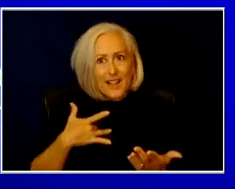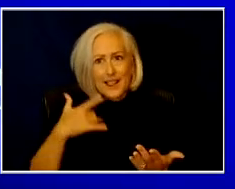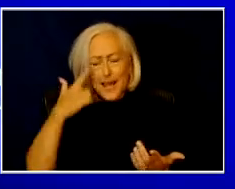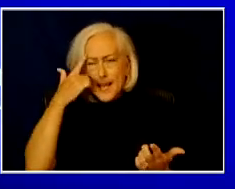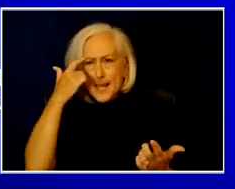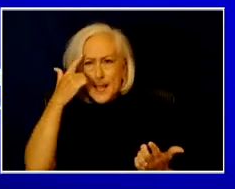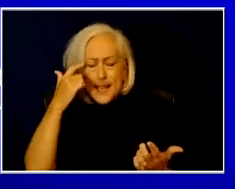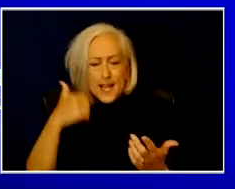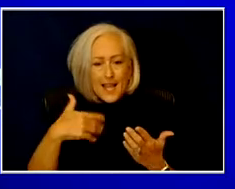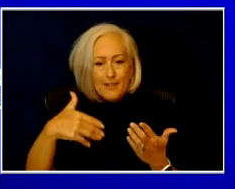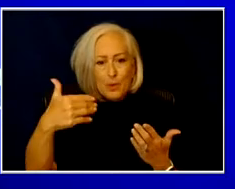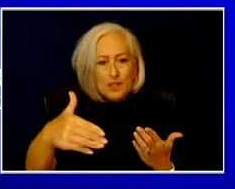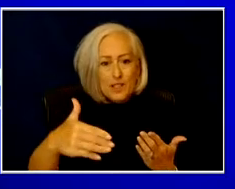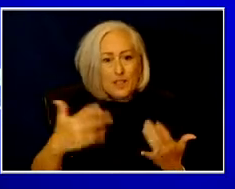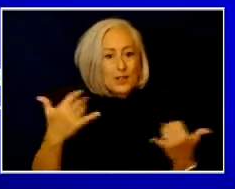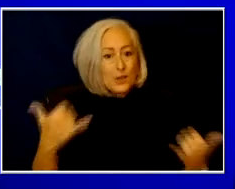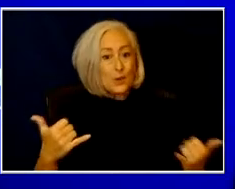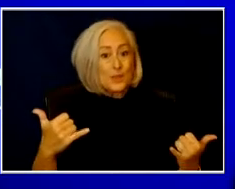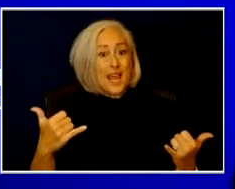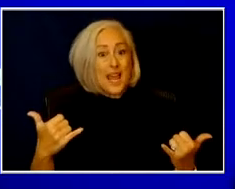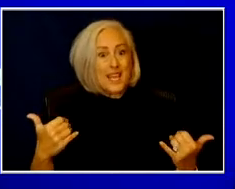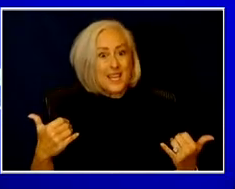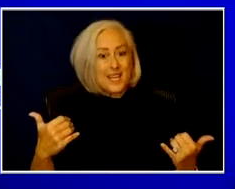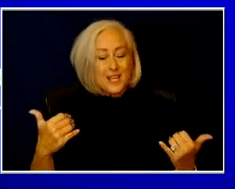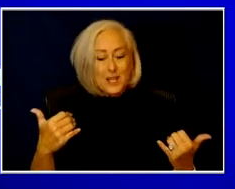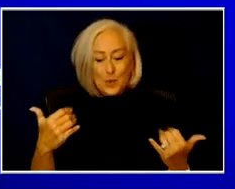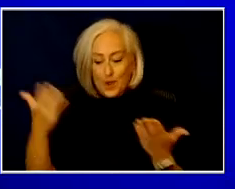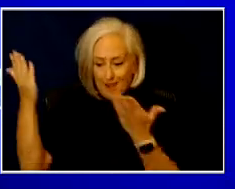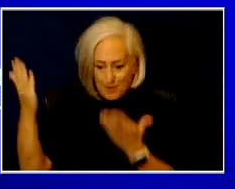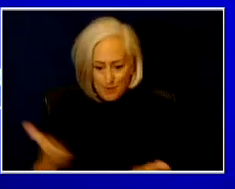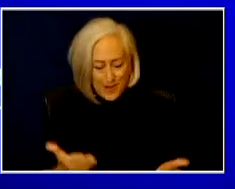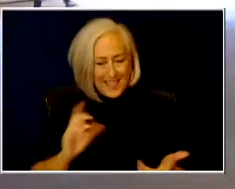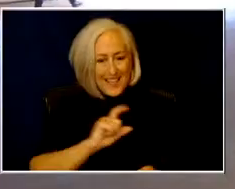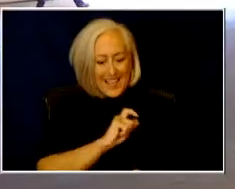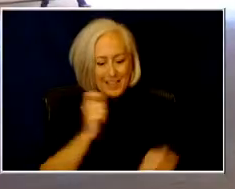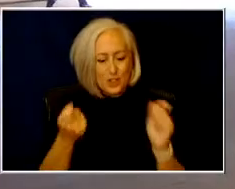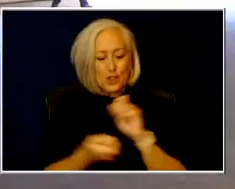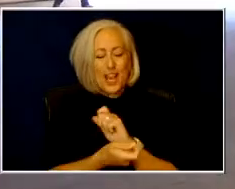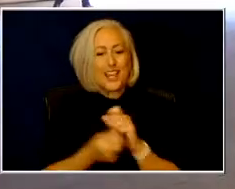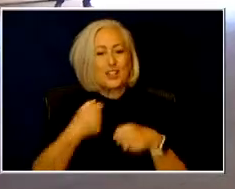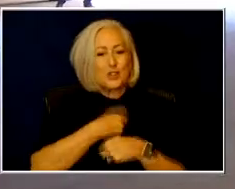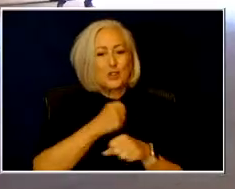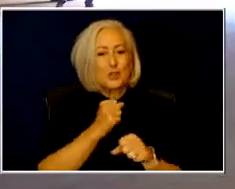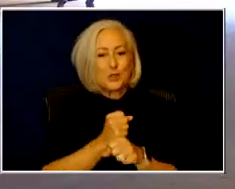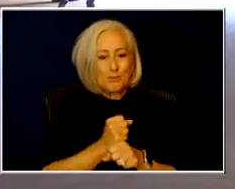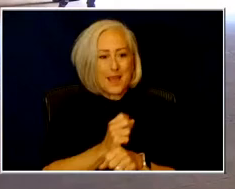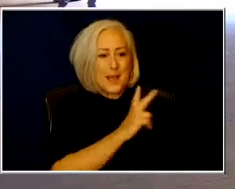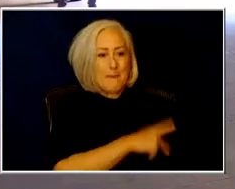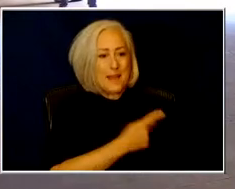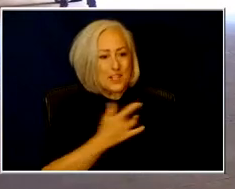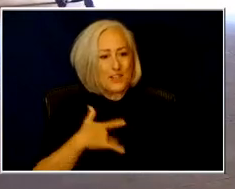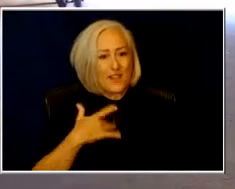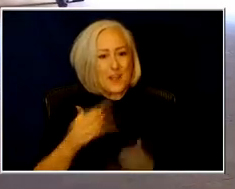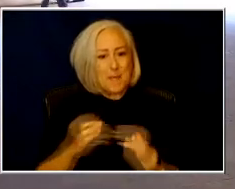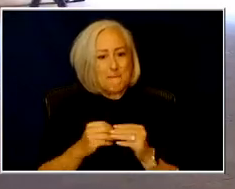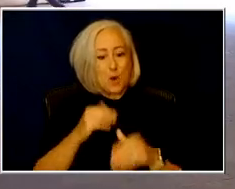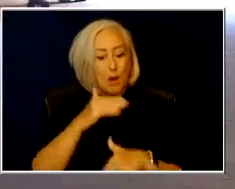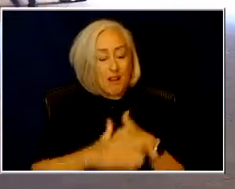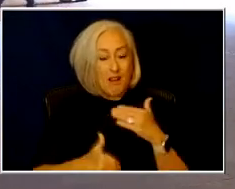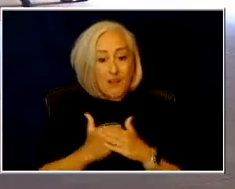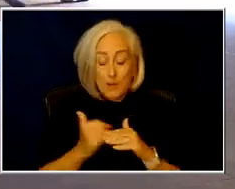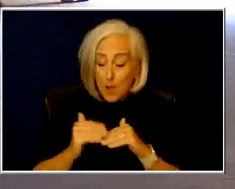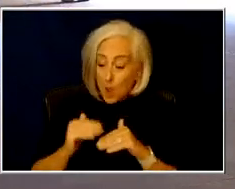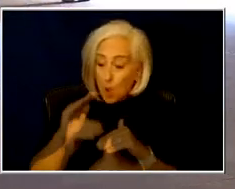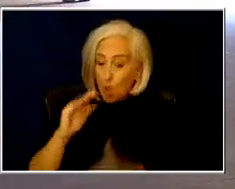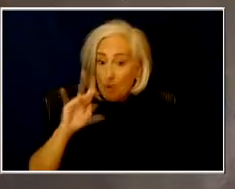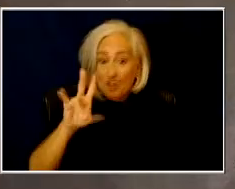wheeling in change to make patients feel more comfortable and safer here at the health system more than 700 new beds are being installed